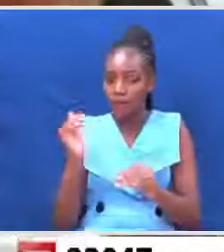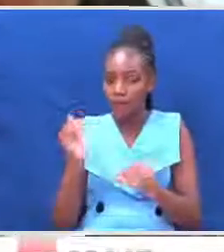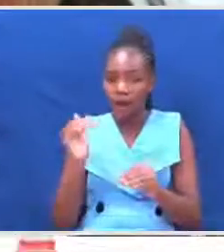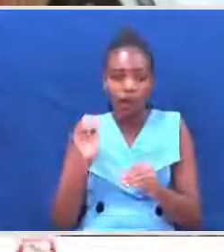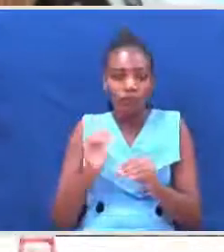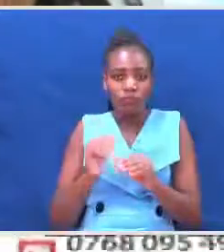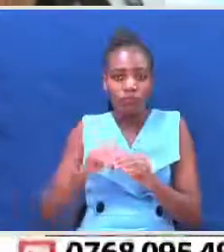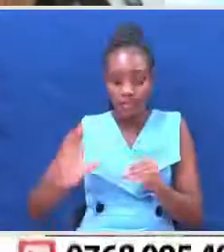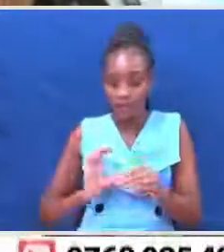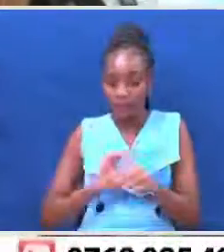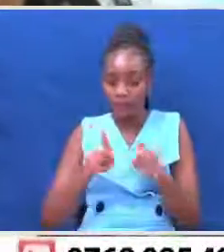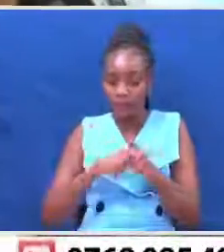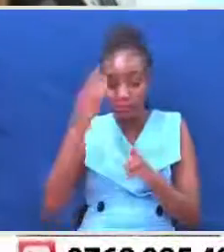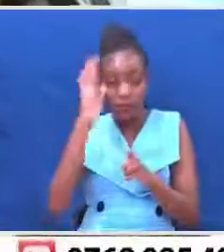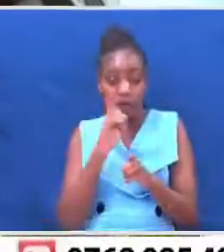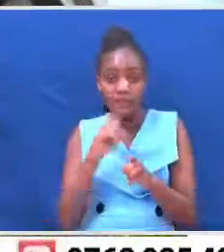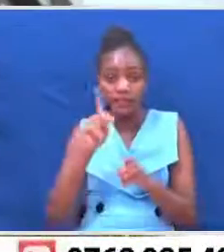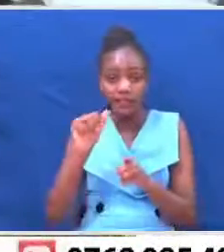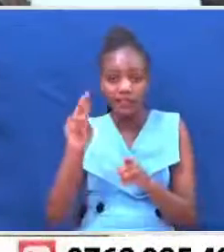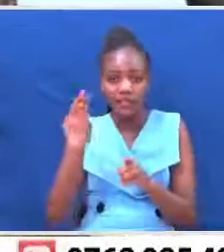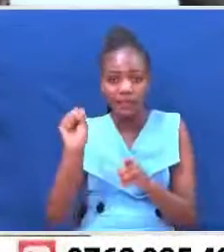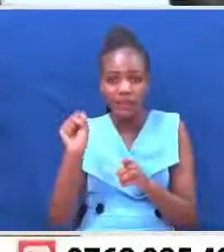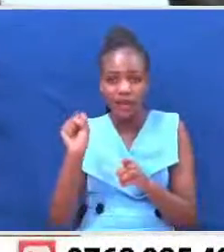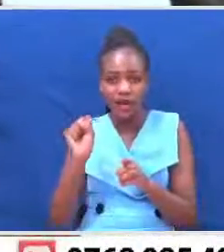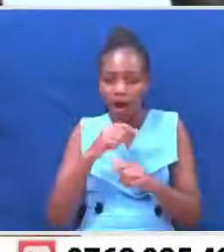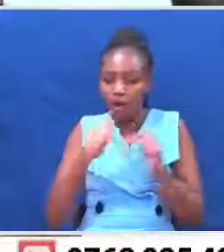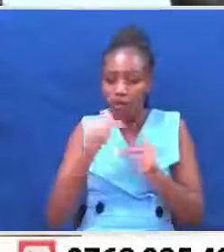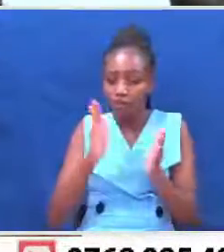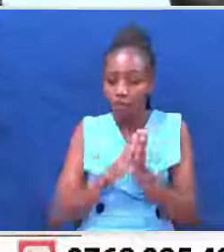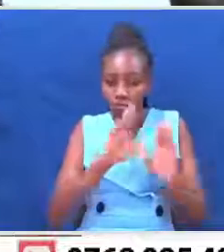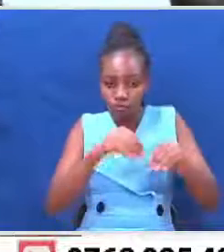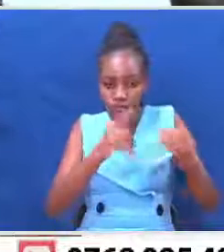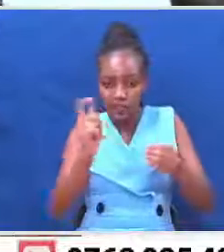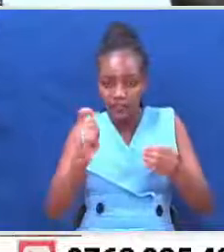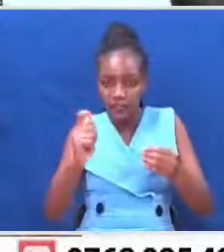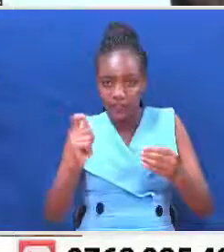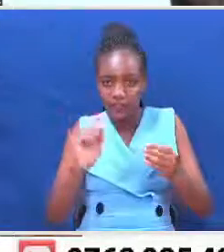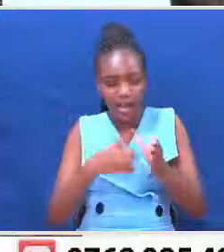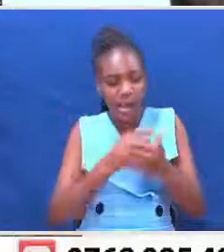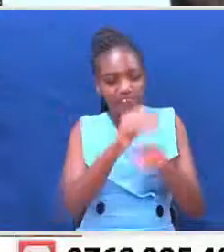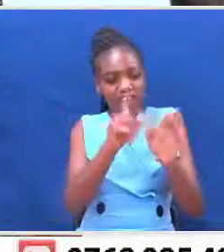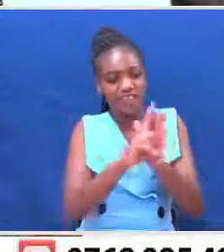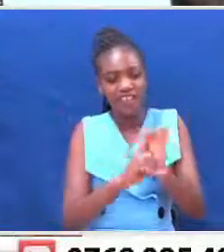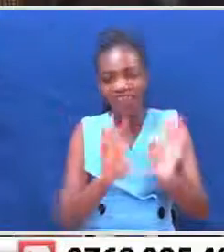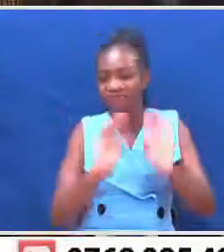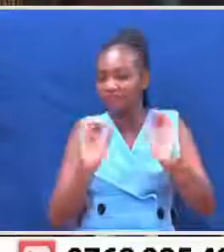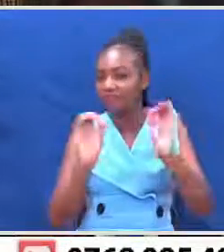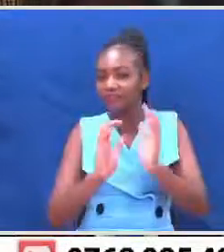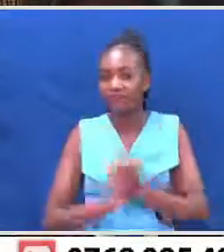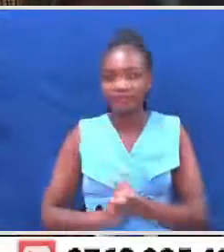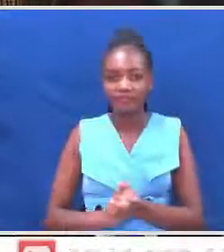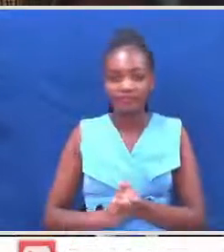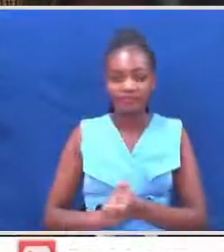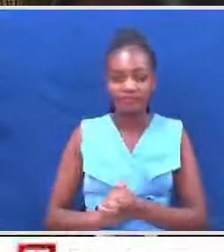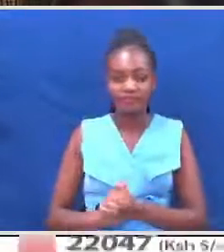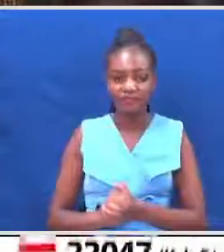Committee has also noted that KEMSA unlawfully proceeded in awarding of tenders without following the right procedure.